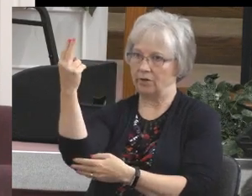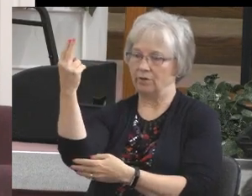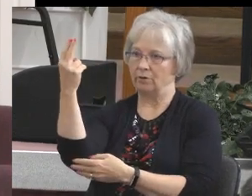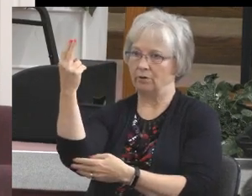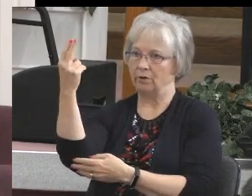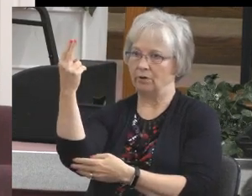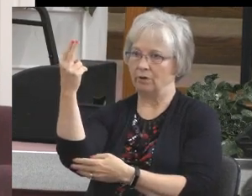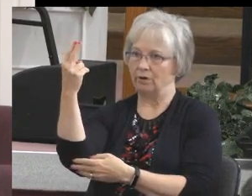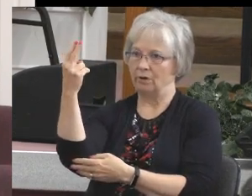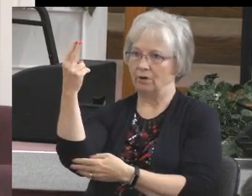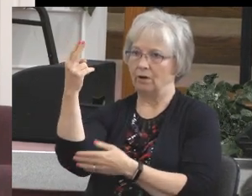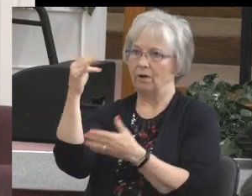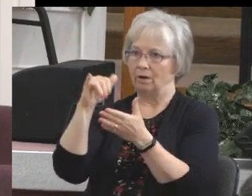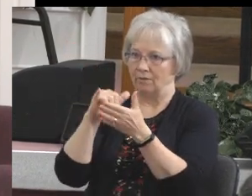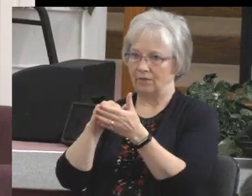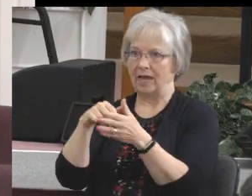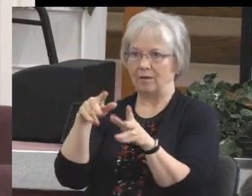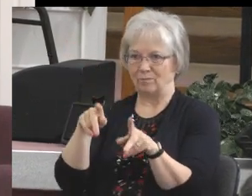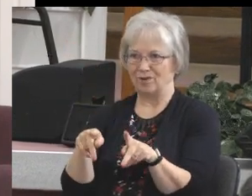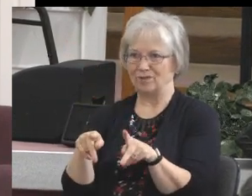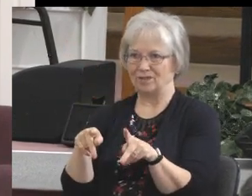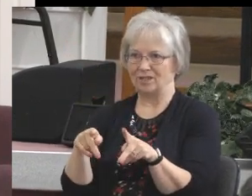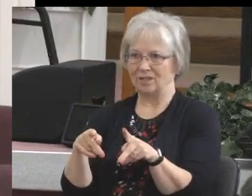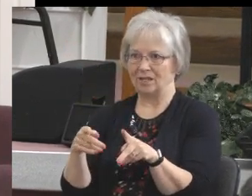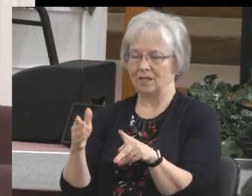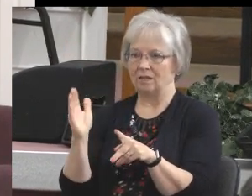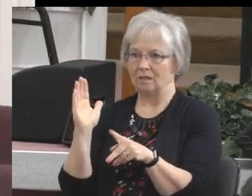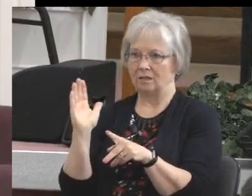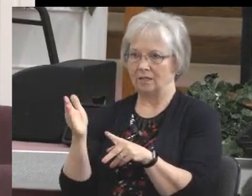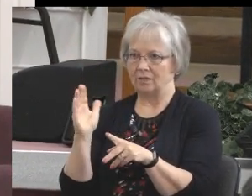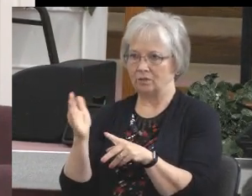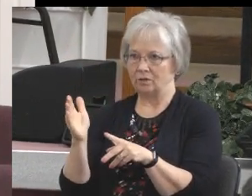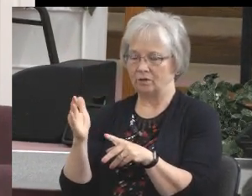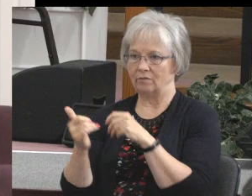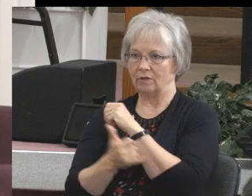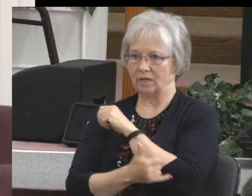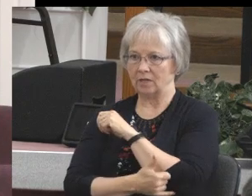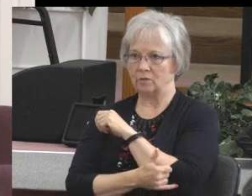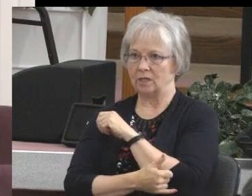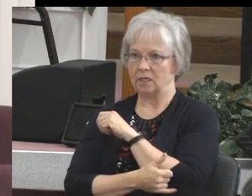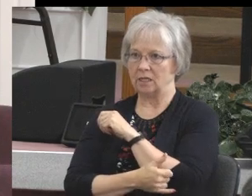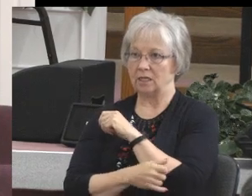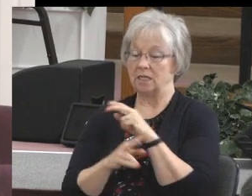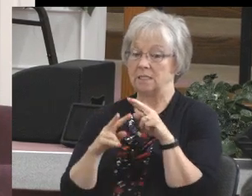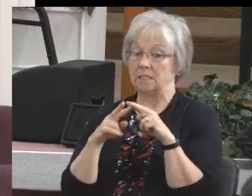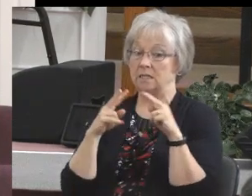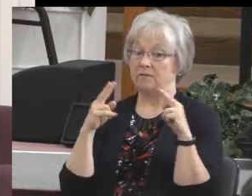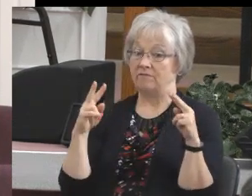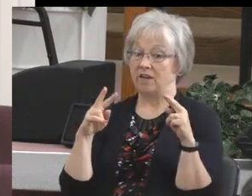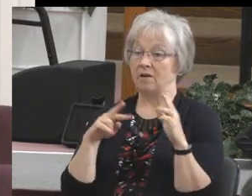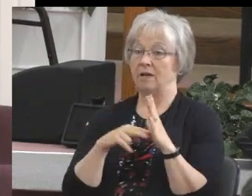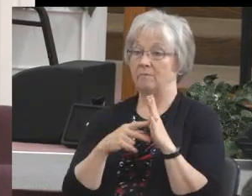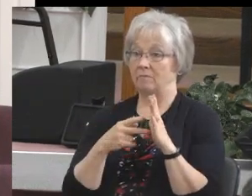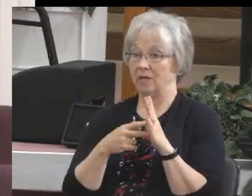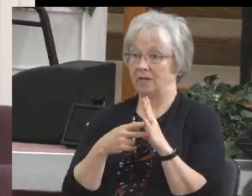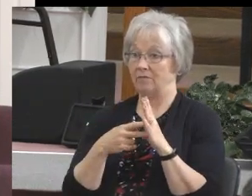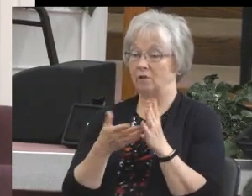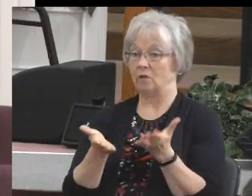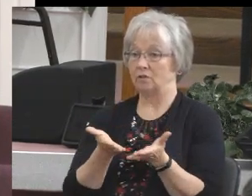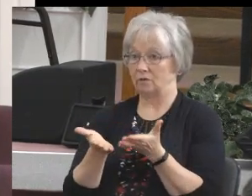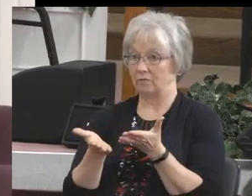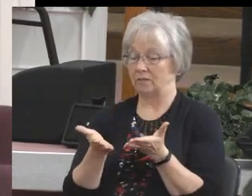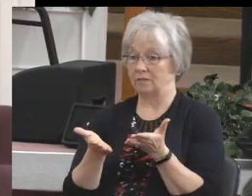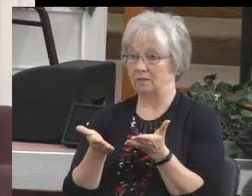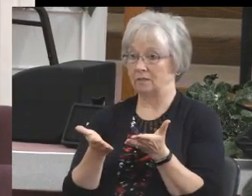of the individual who served their country. It's a very meaningful service. But there's a part of it